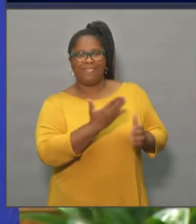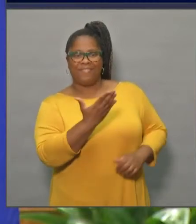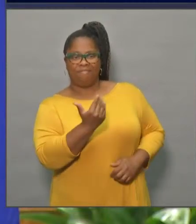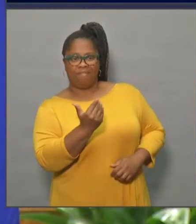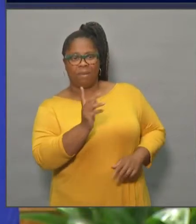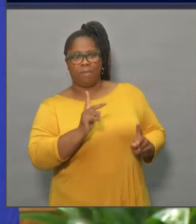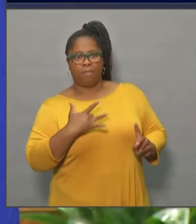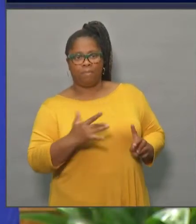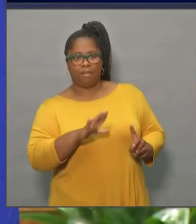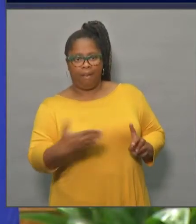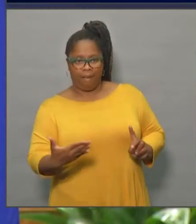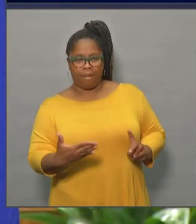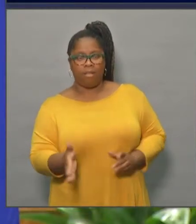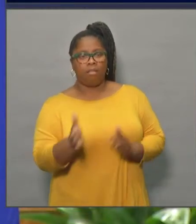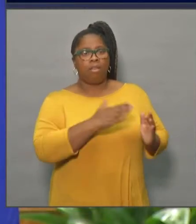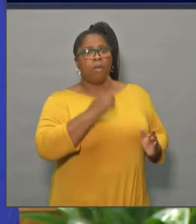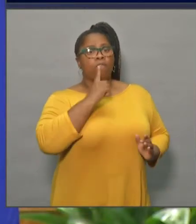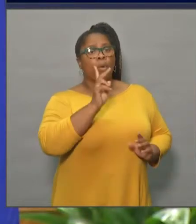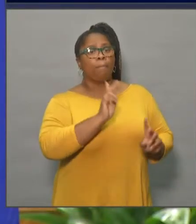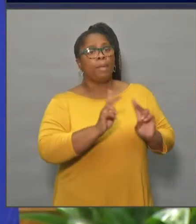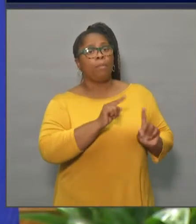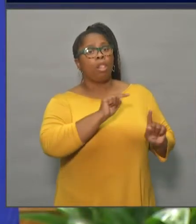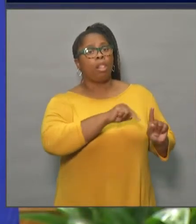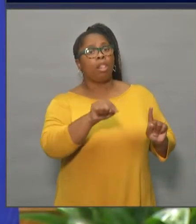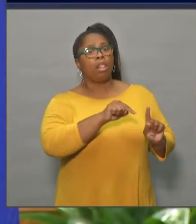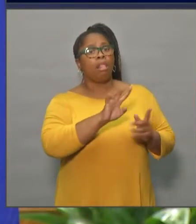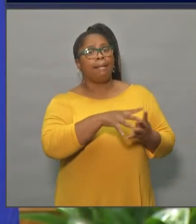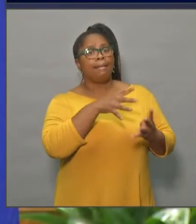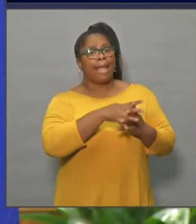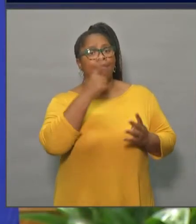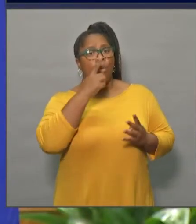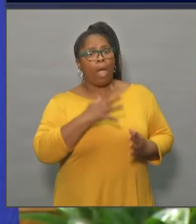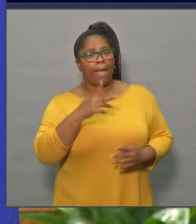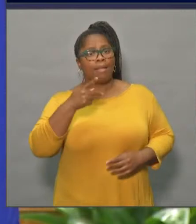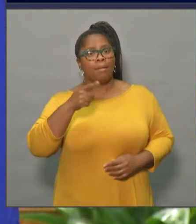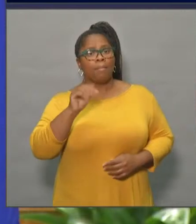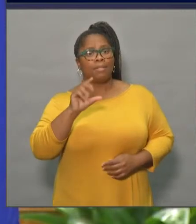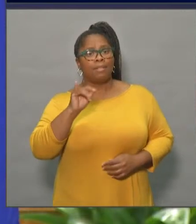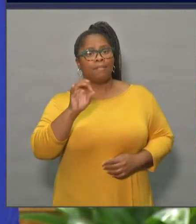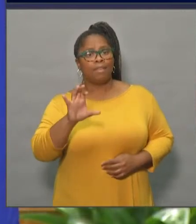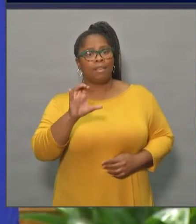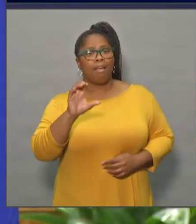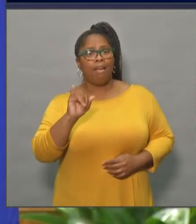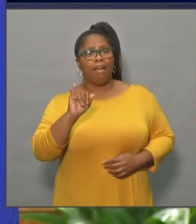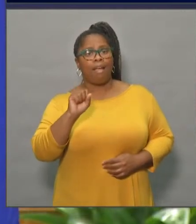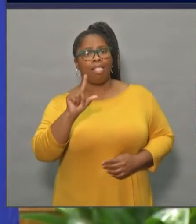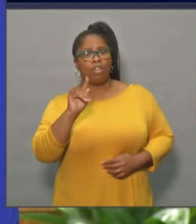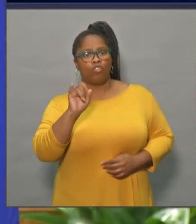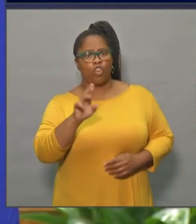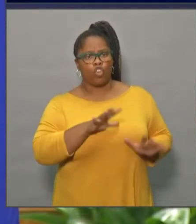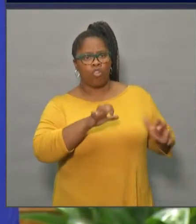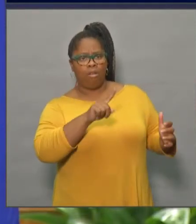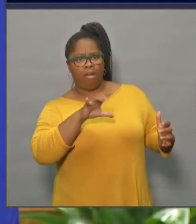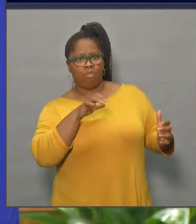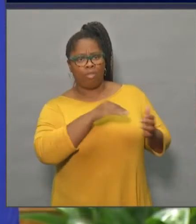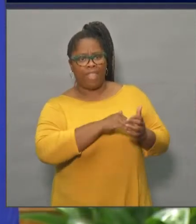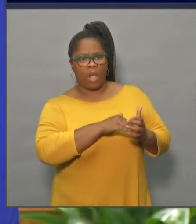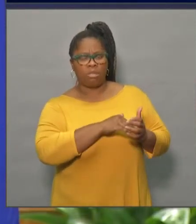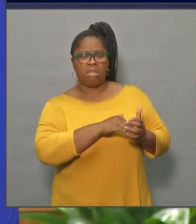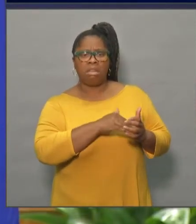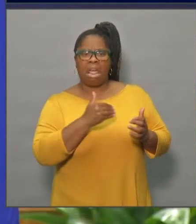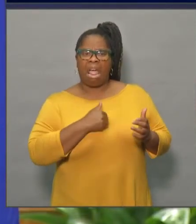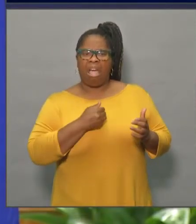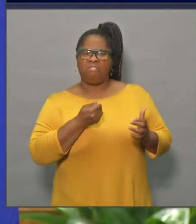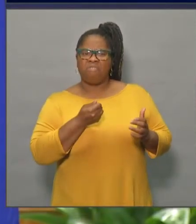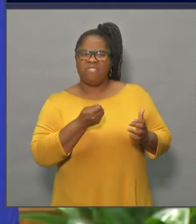100,000 people. For people who are Native Hawaiians and Pacific Islanders, there's only a small number of deaths, so we